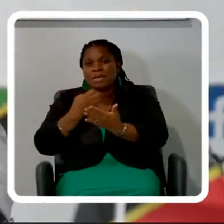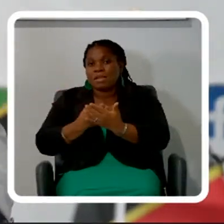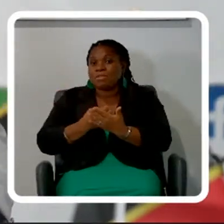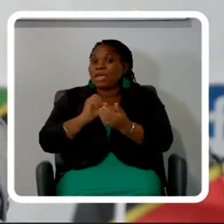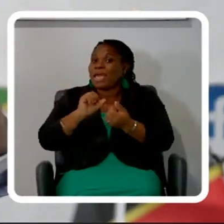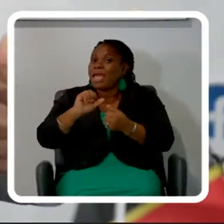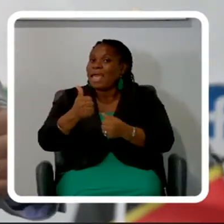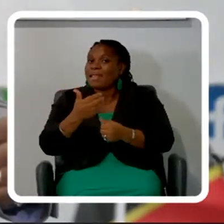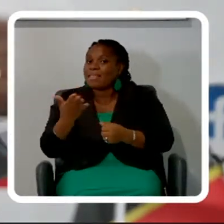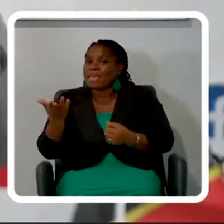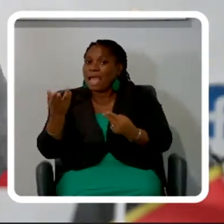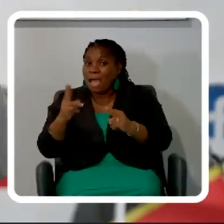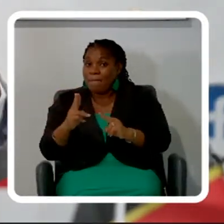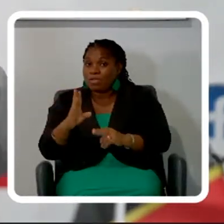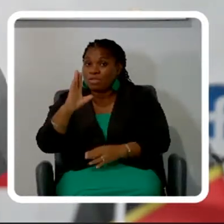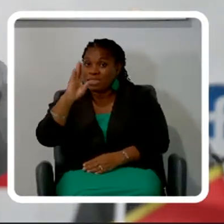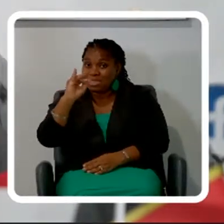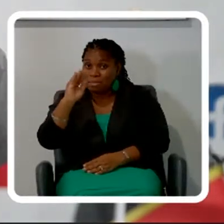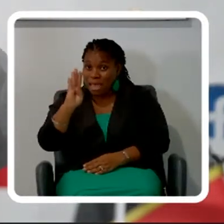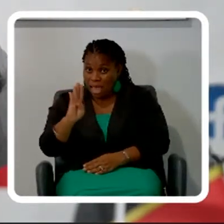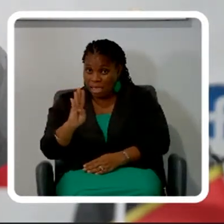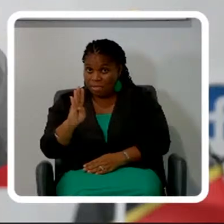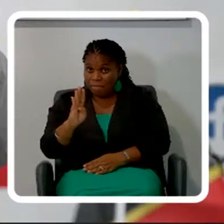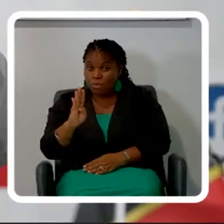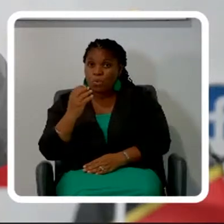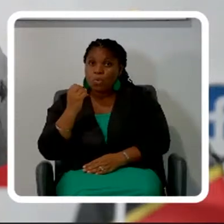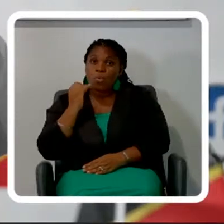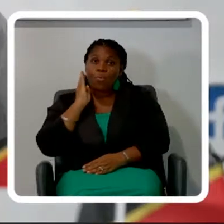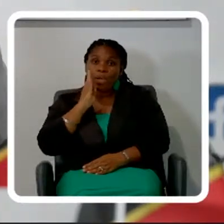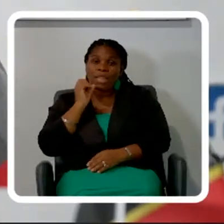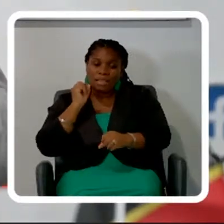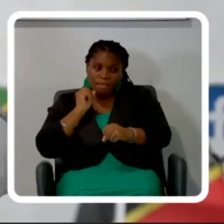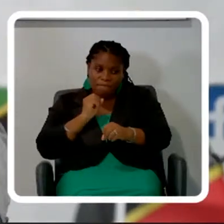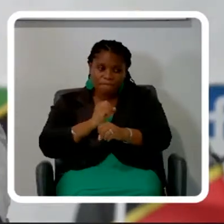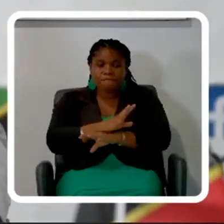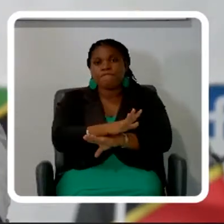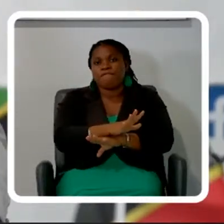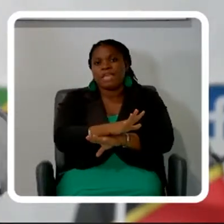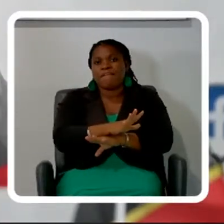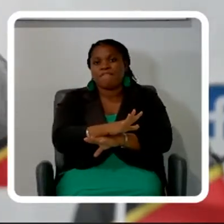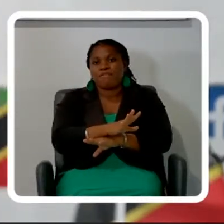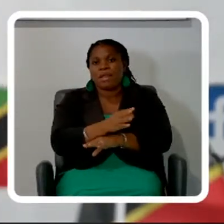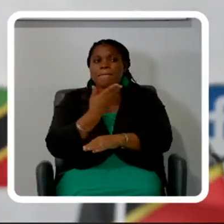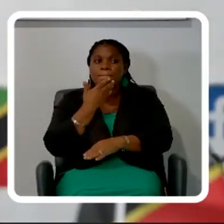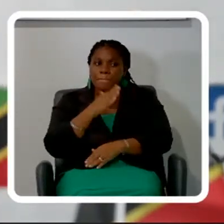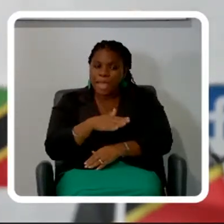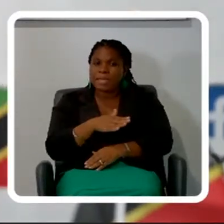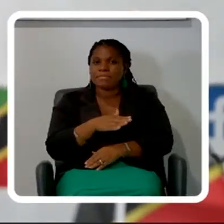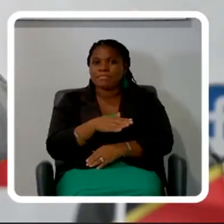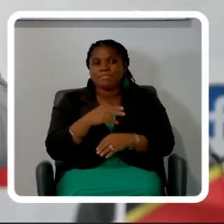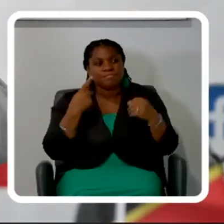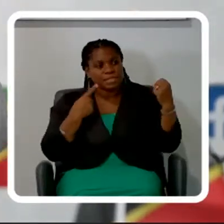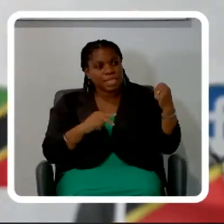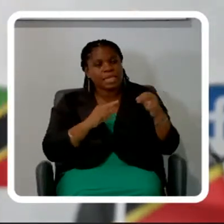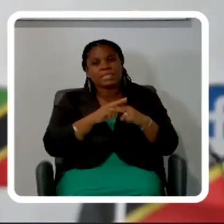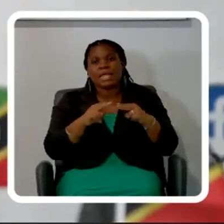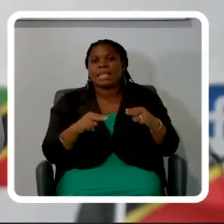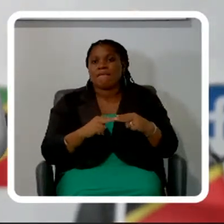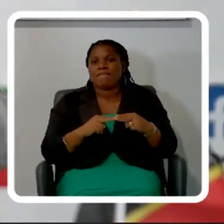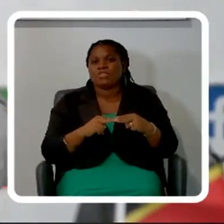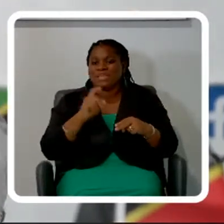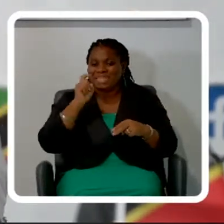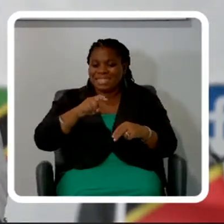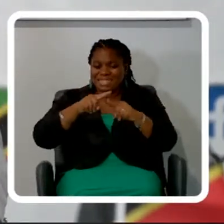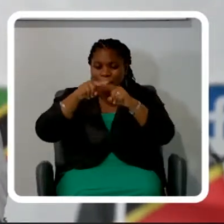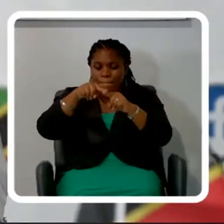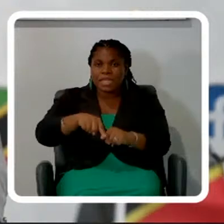Nevis. The other thing is I was determined that the CBI must also come under good governance. And I will not only say that in St. Kitts and Nevis, but throughout